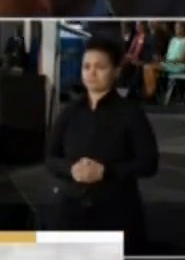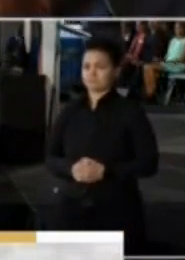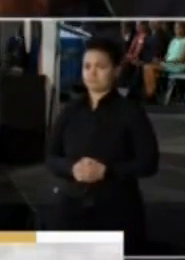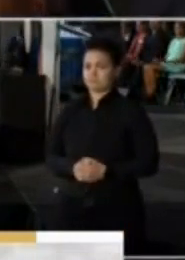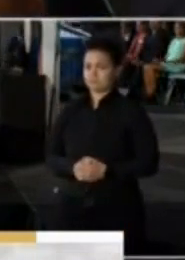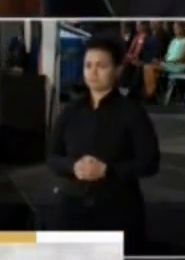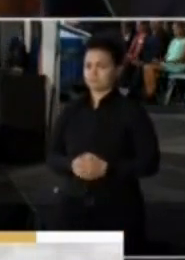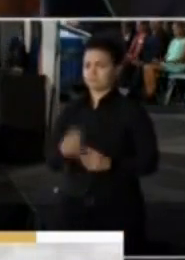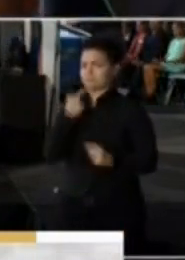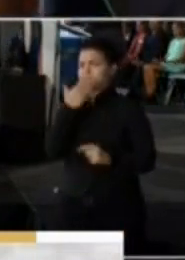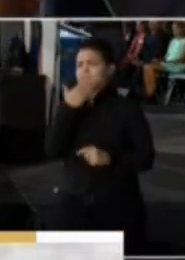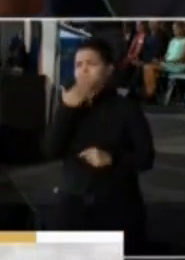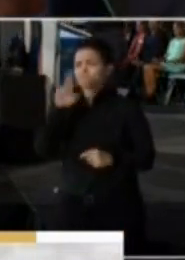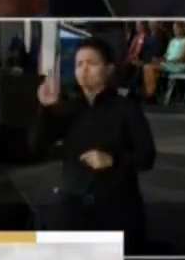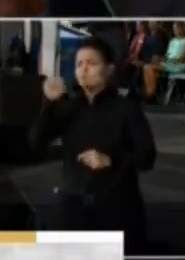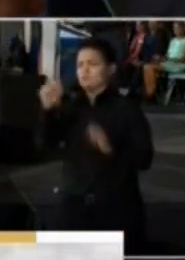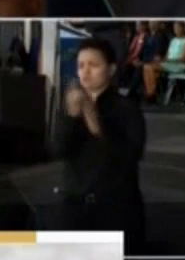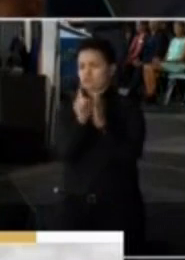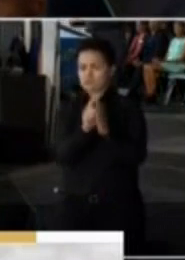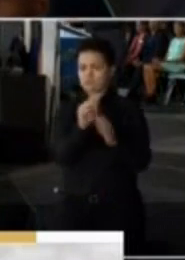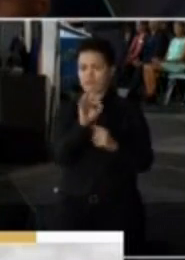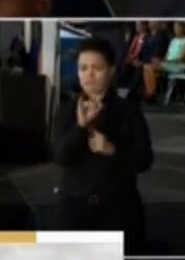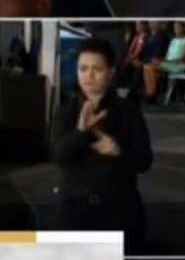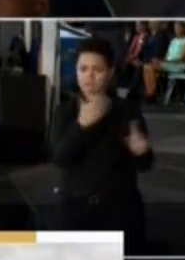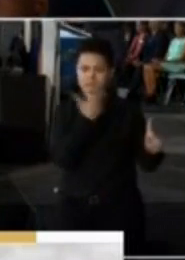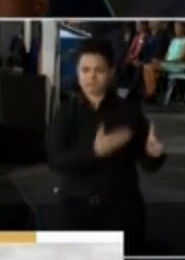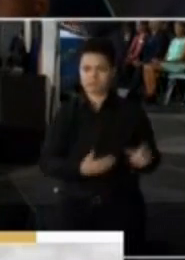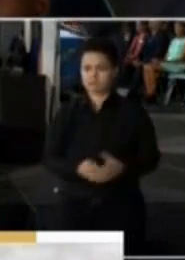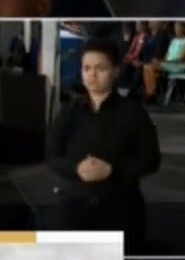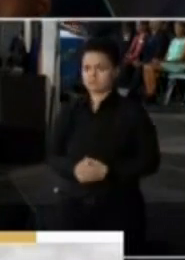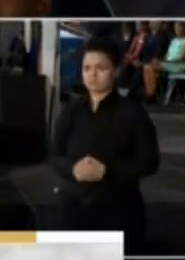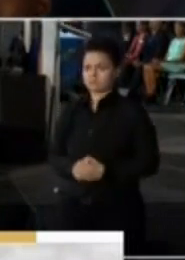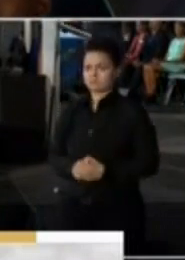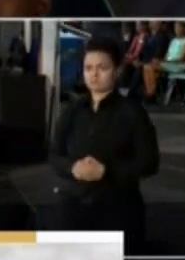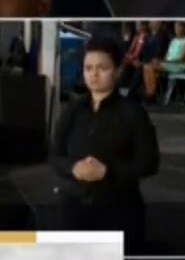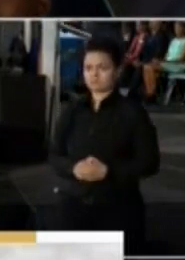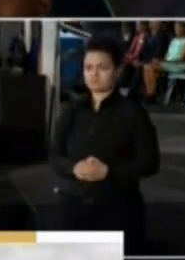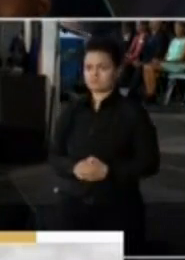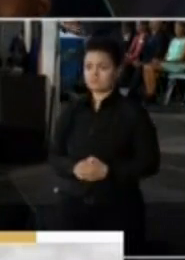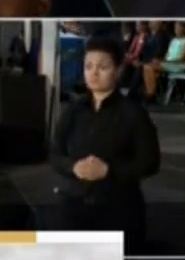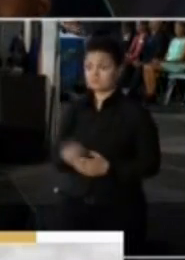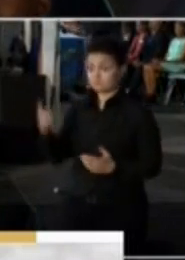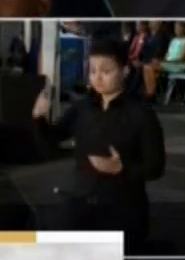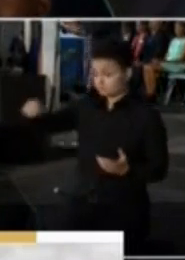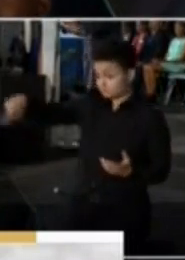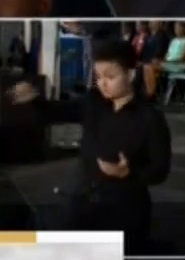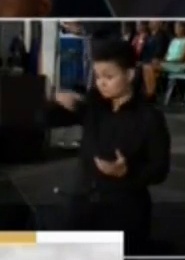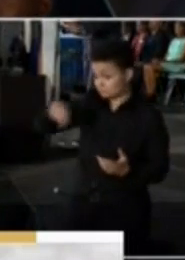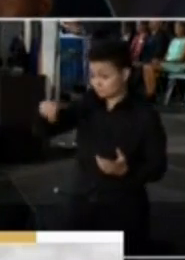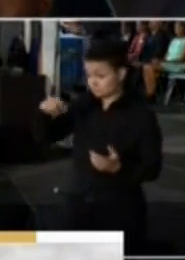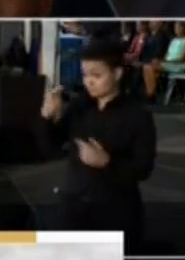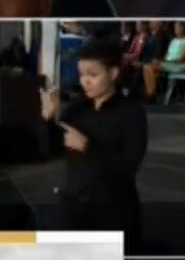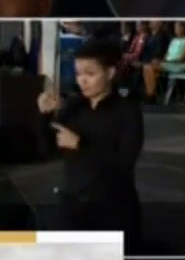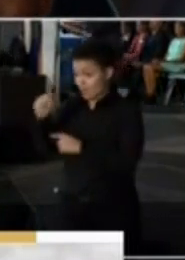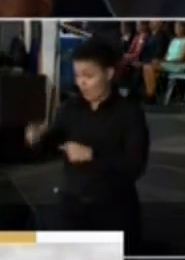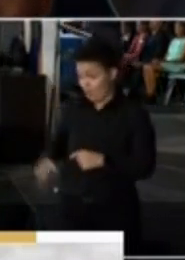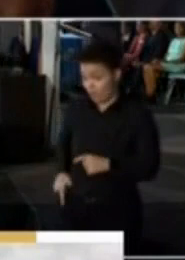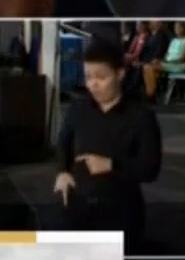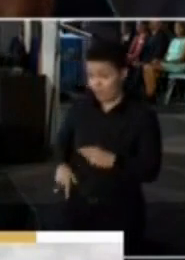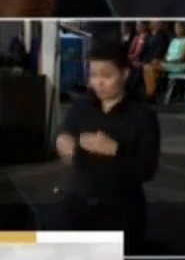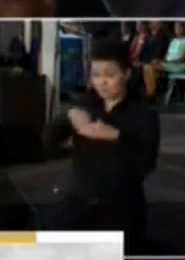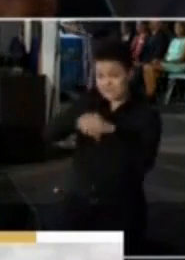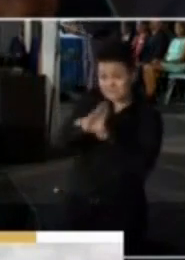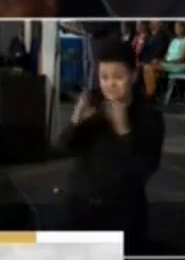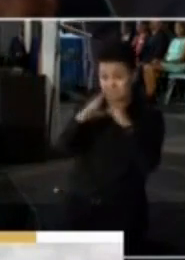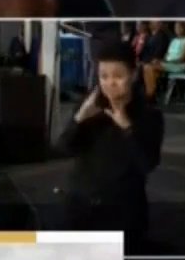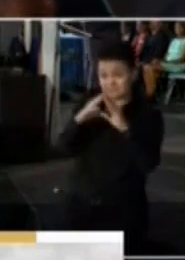So if you are a felon in possession of a gun in our city, beware. We will leverage those federal laws to prosecute you. We know other